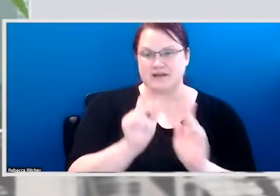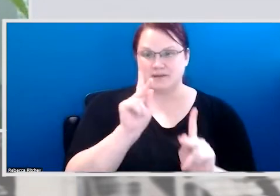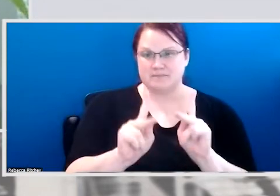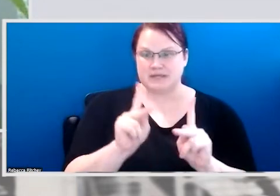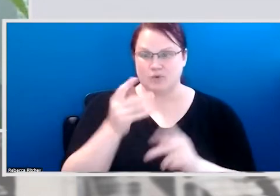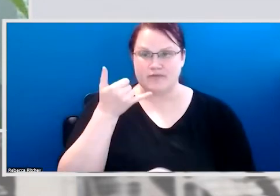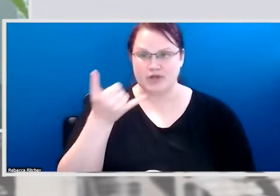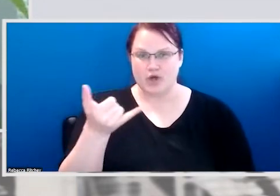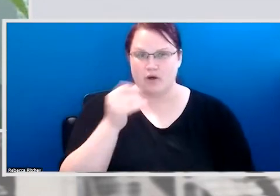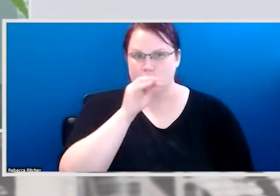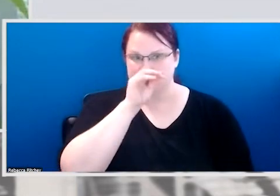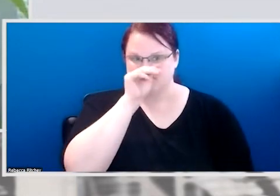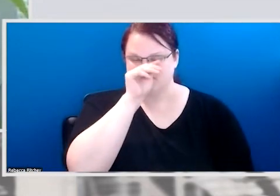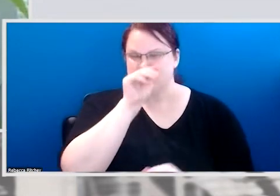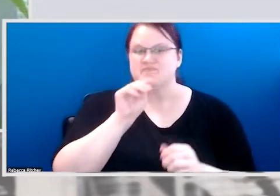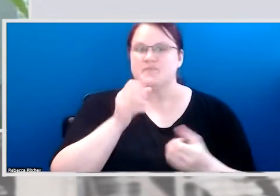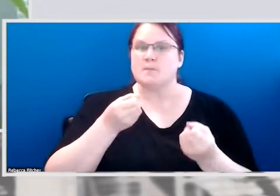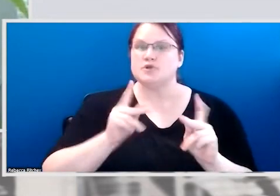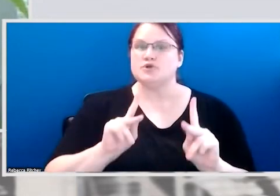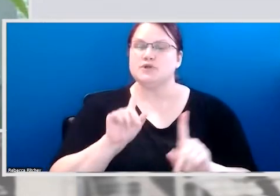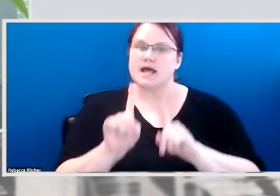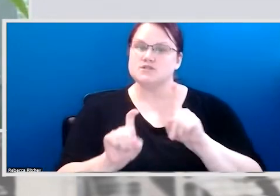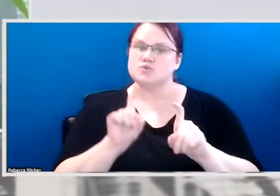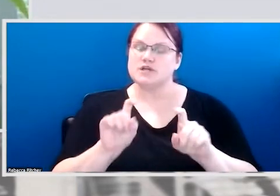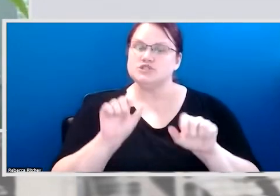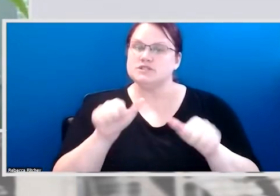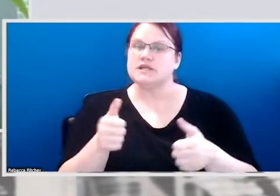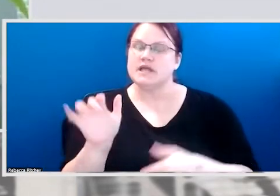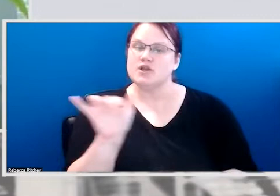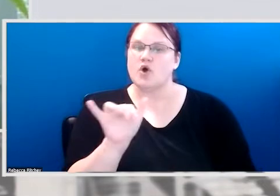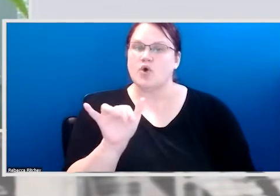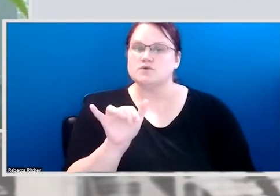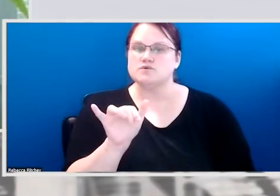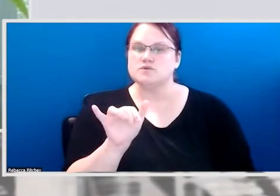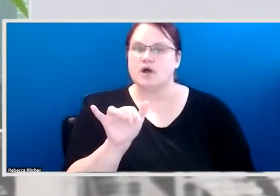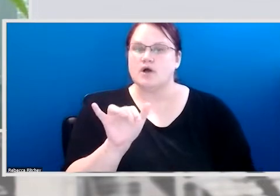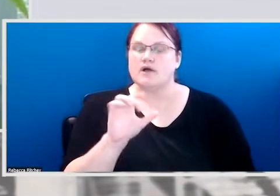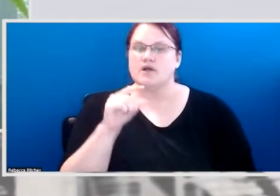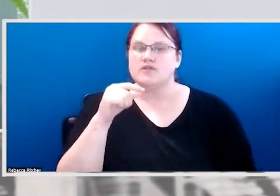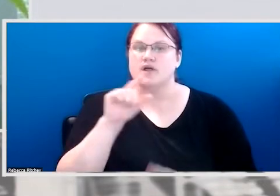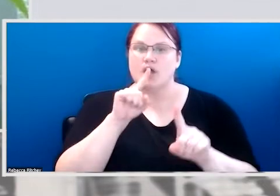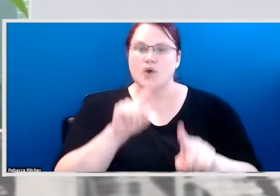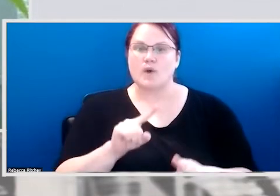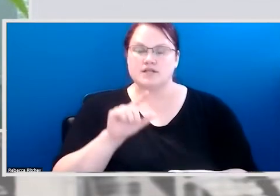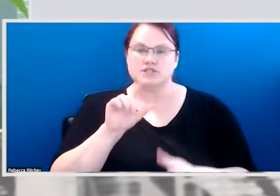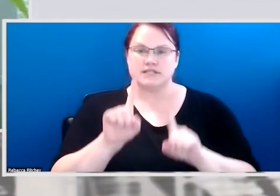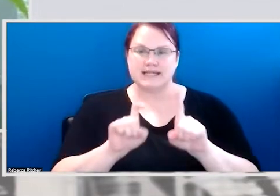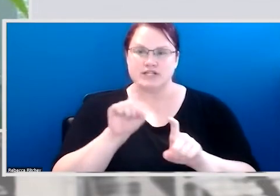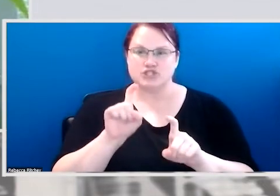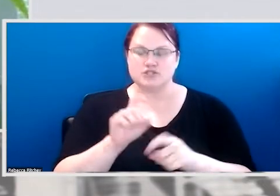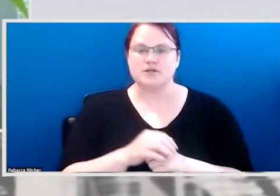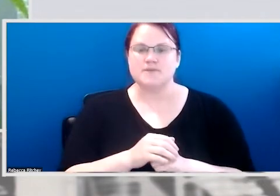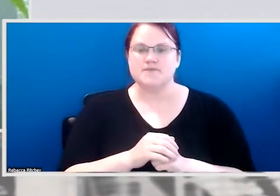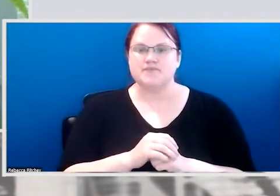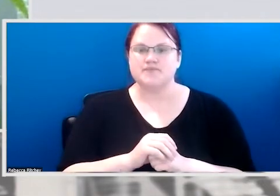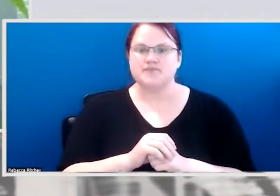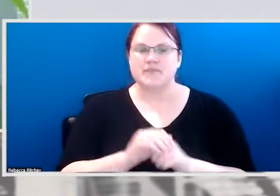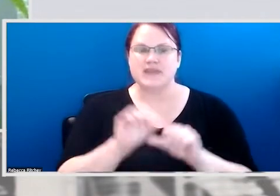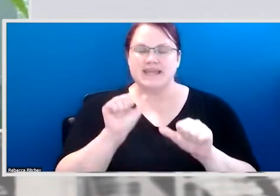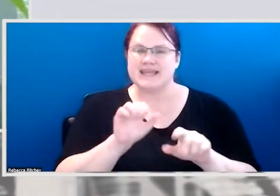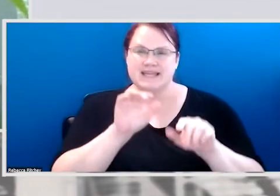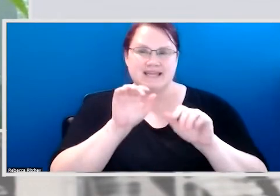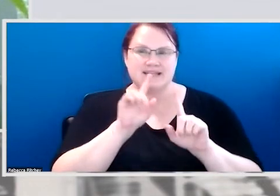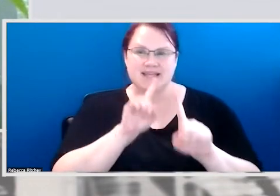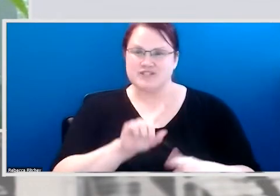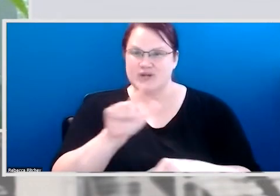opportunity for you to ask any questions you may have. You can also enter those in the Q&A text at any point if you'd like. We can answer them that way